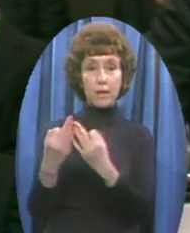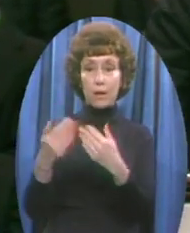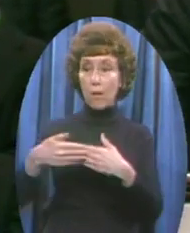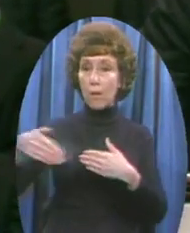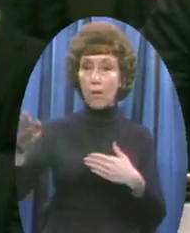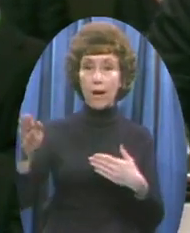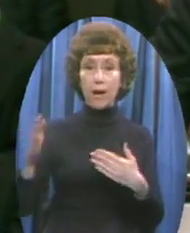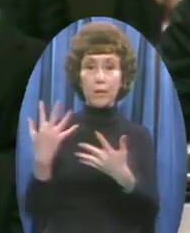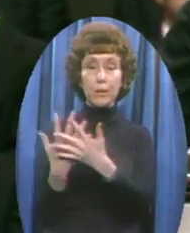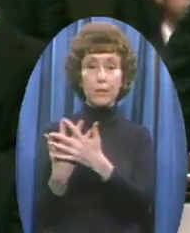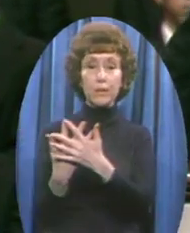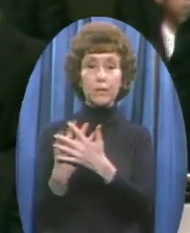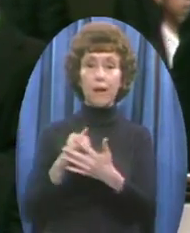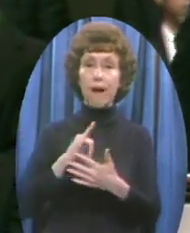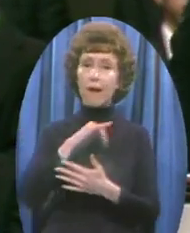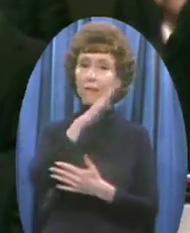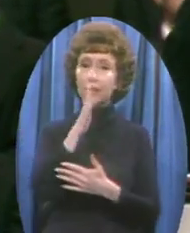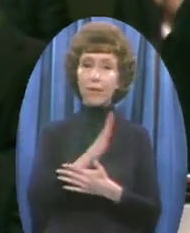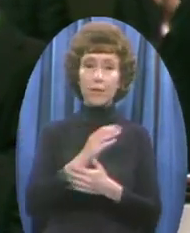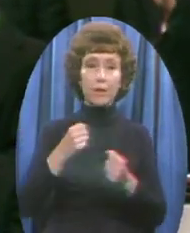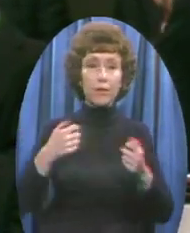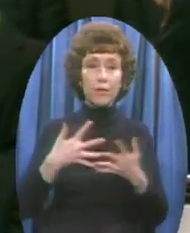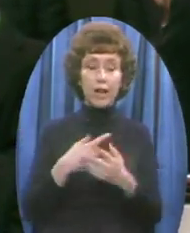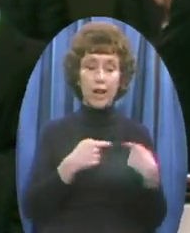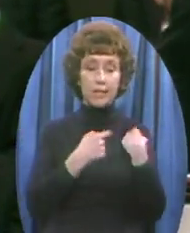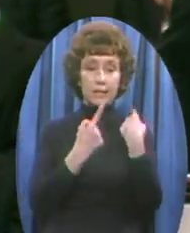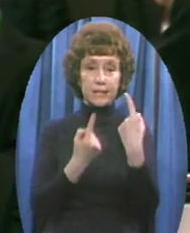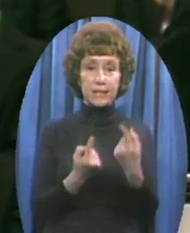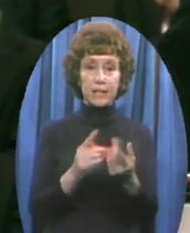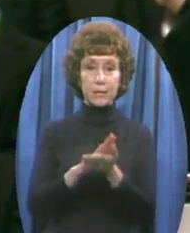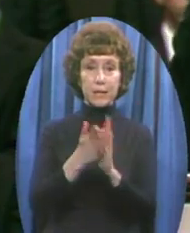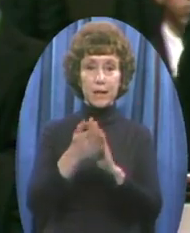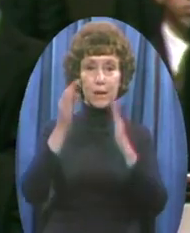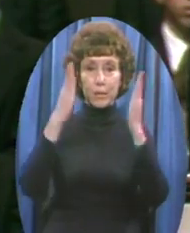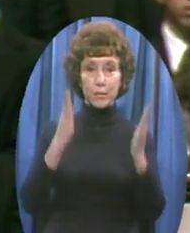to be afraid since I came into the ministry to preach the